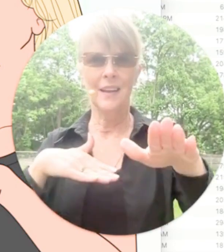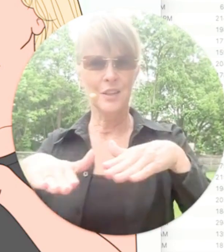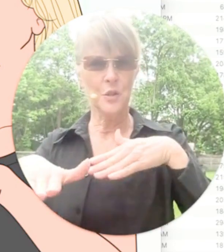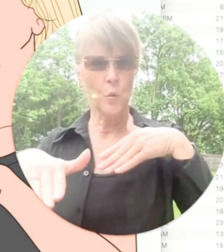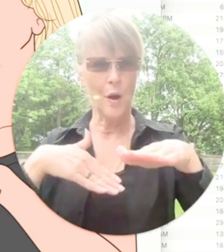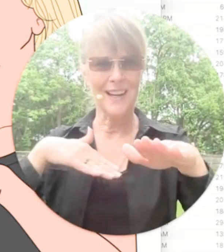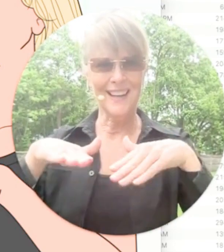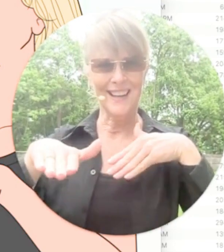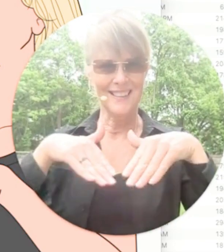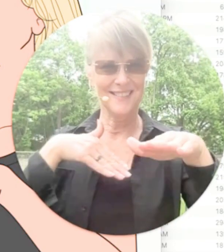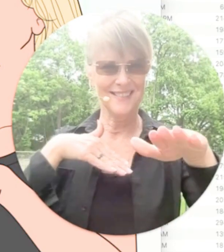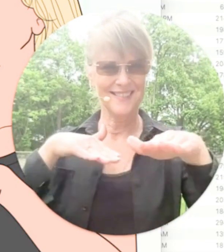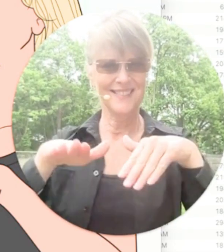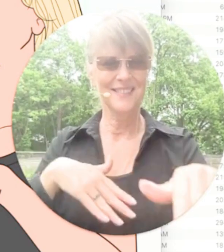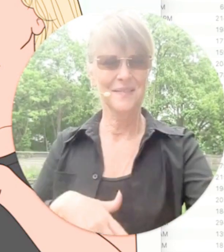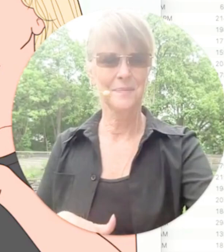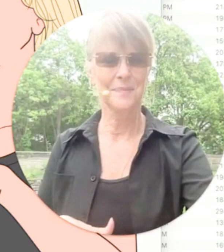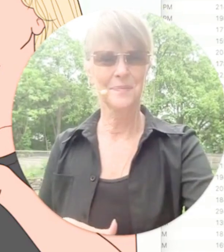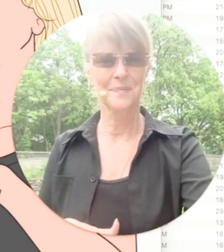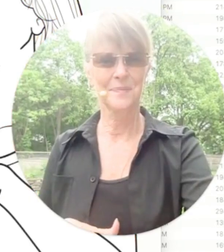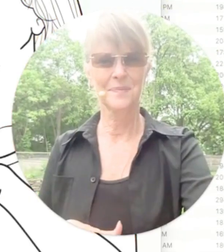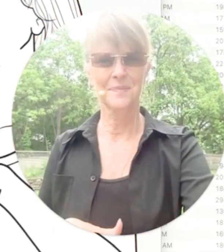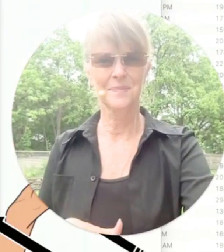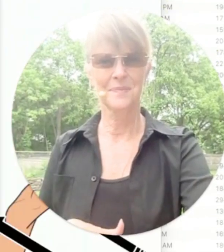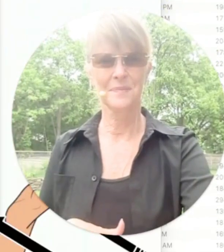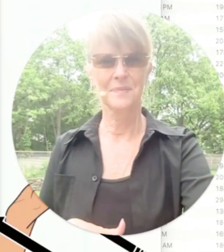And there's walk again.